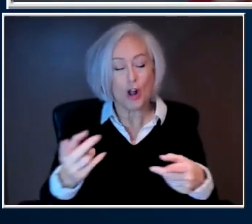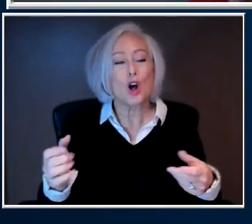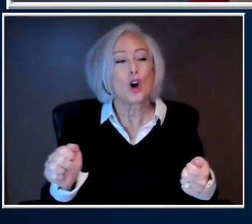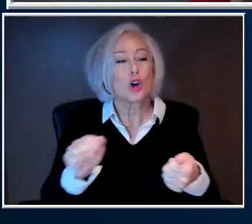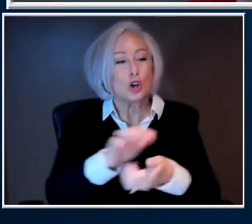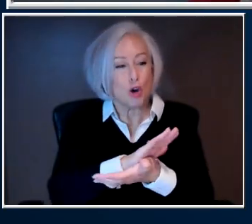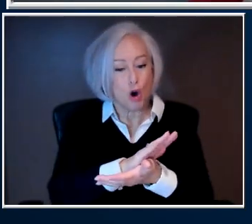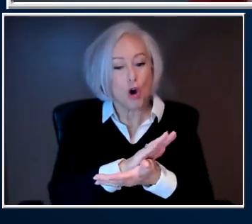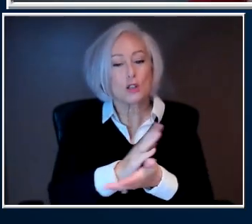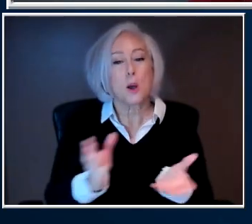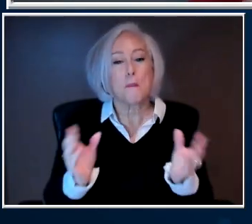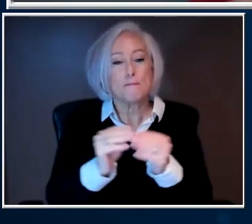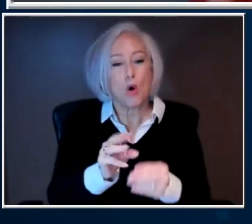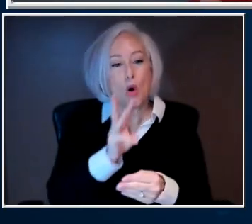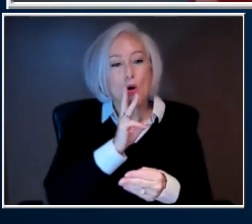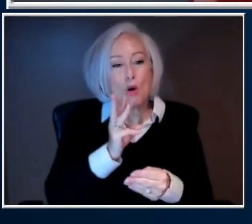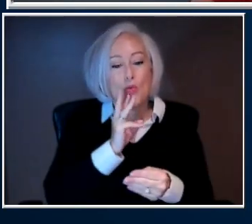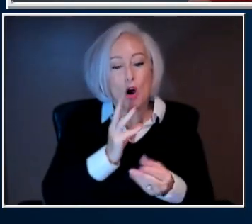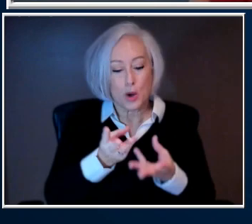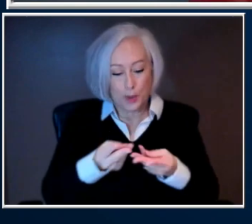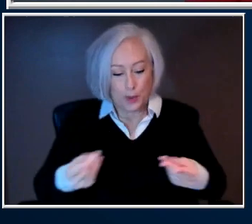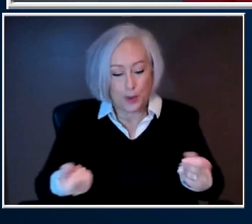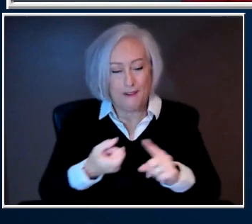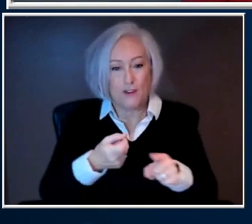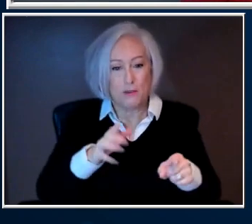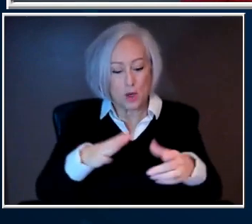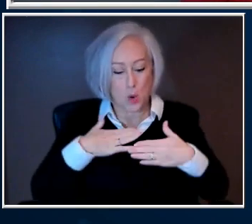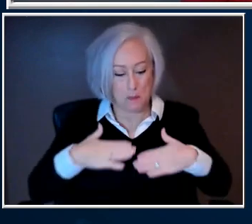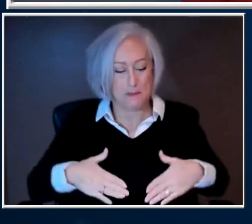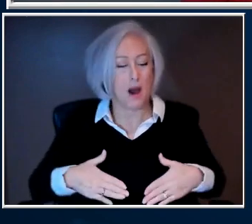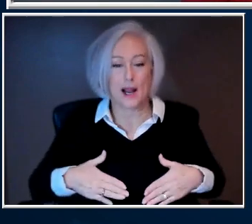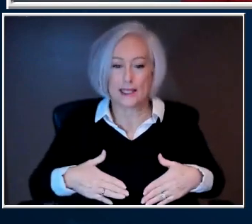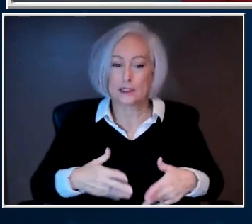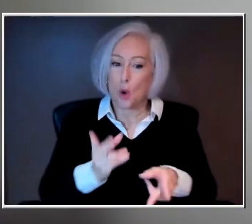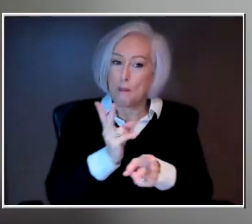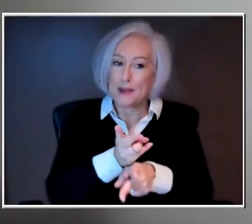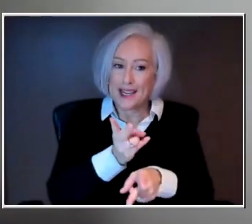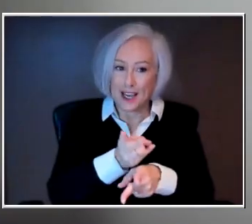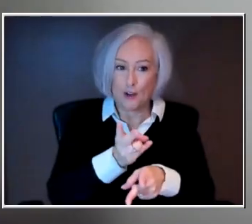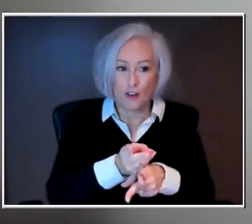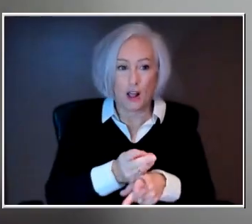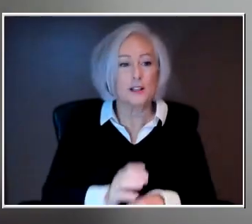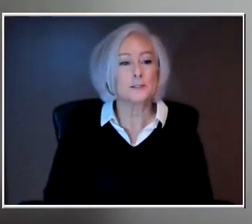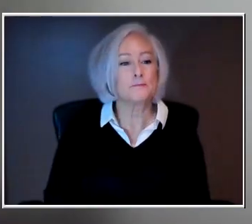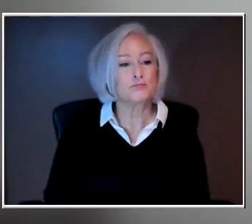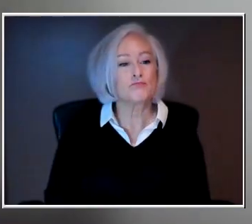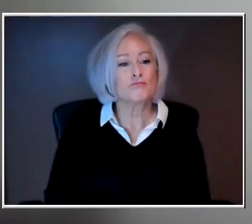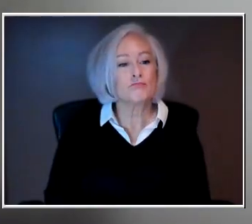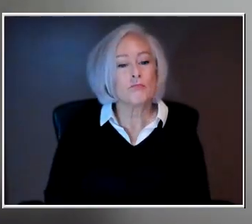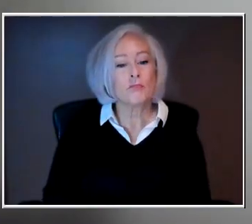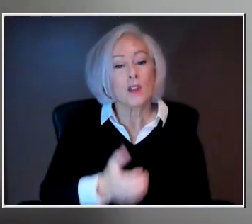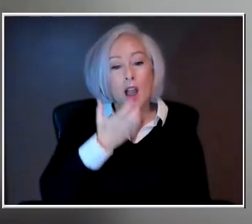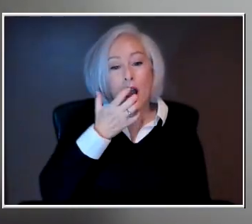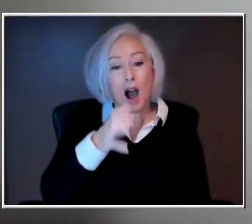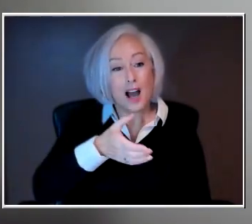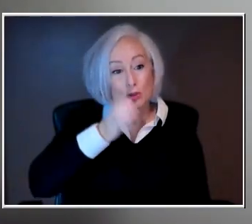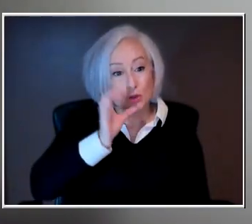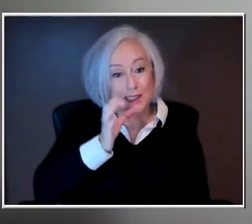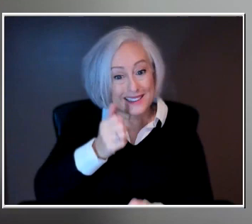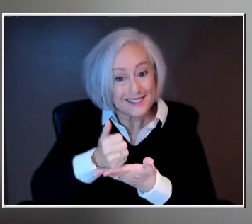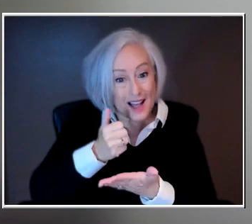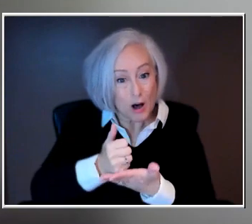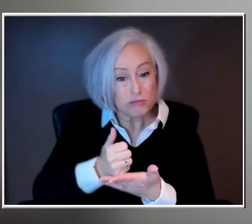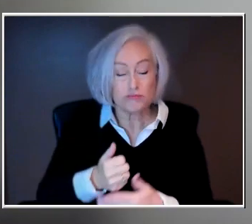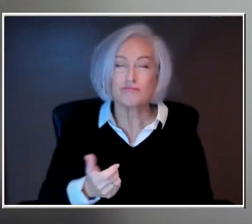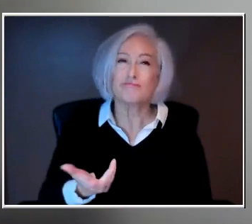talking about. What about heated drinks? Does that help a bit? Yeah, I think it makes you feel better, and I get